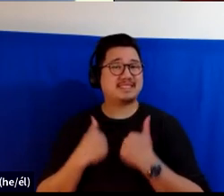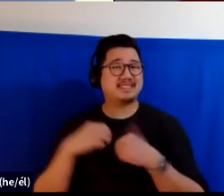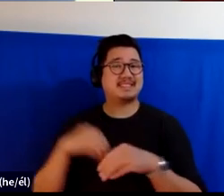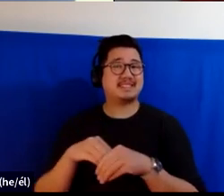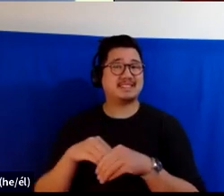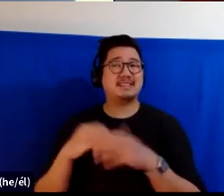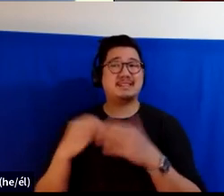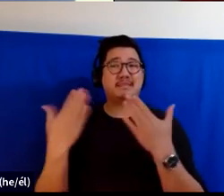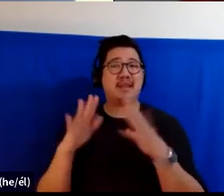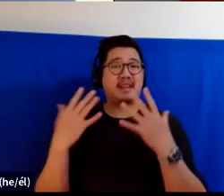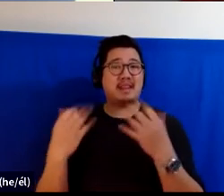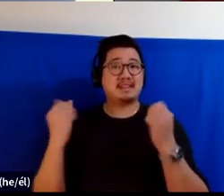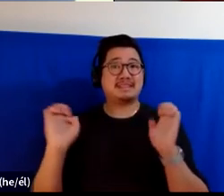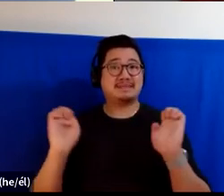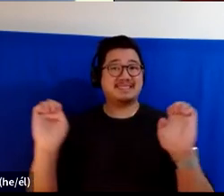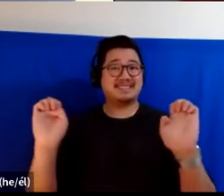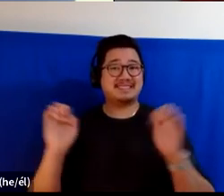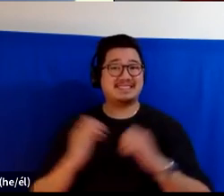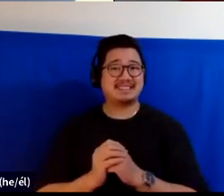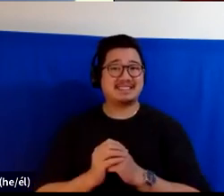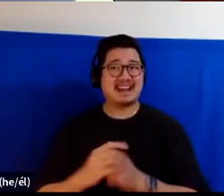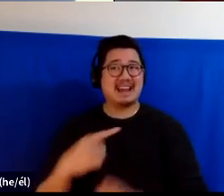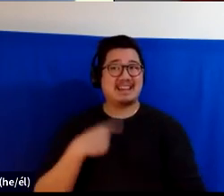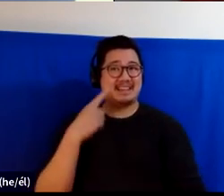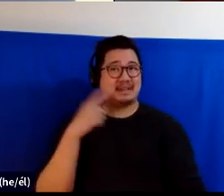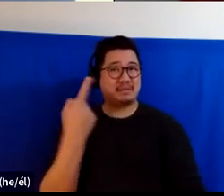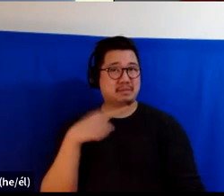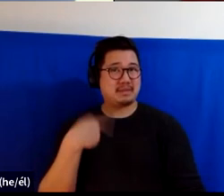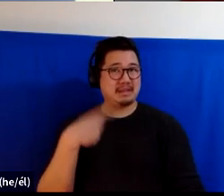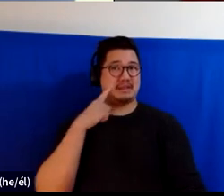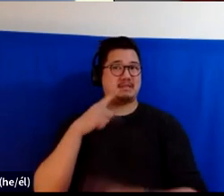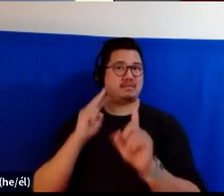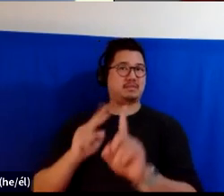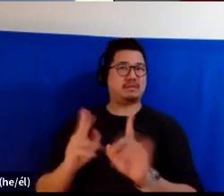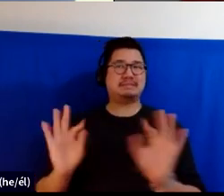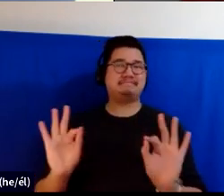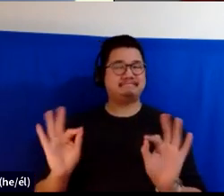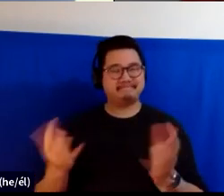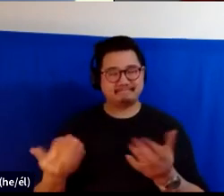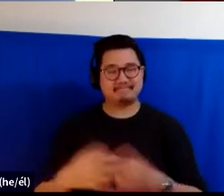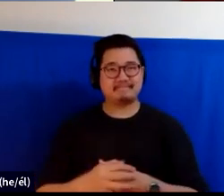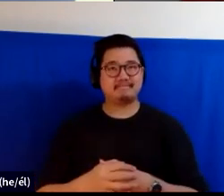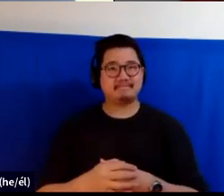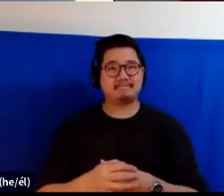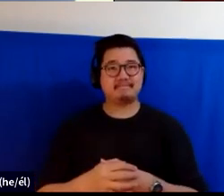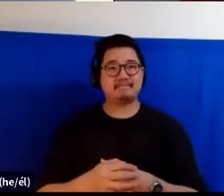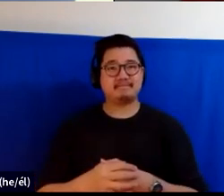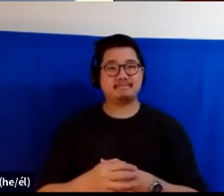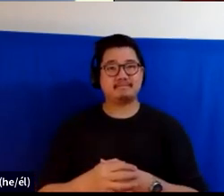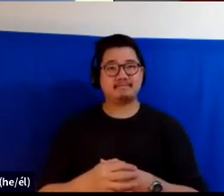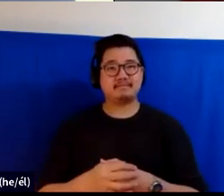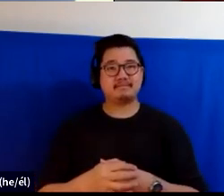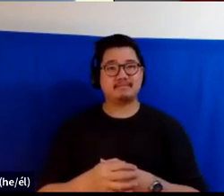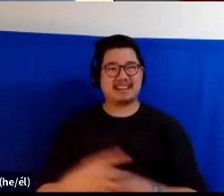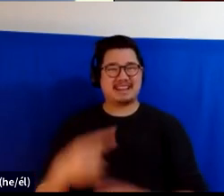emergency and i don't think that you guys have taken these seriously and it's very um disrespectful